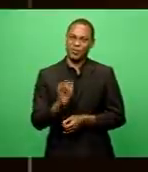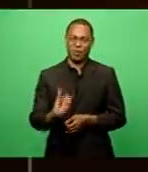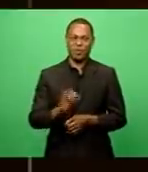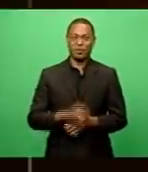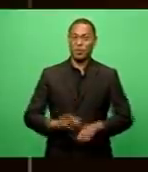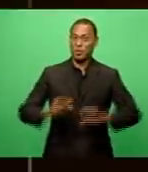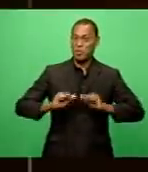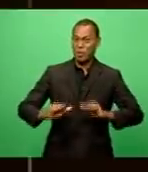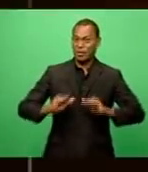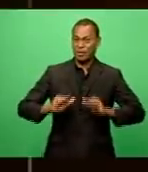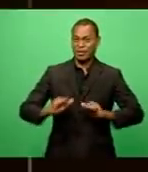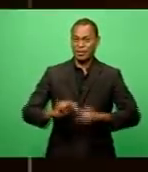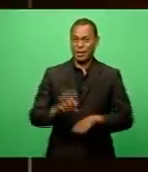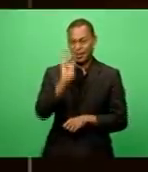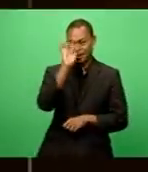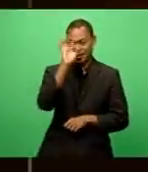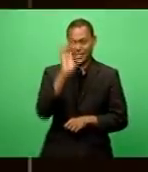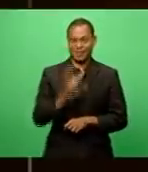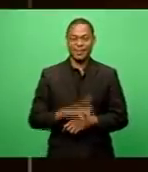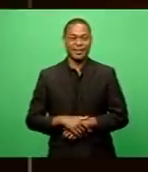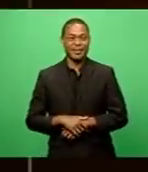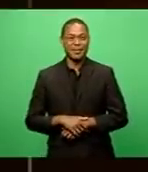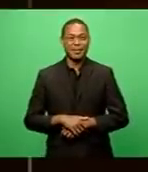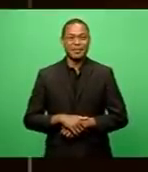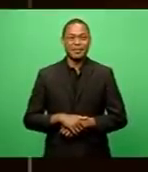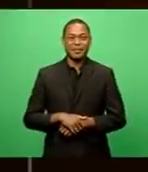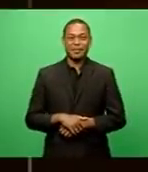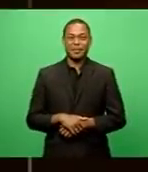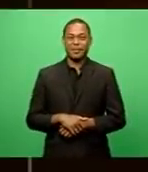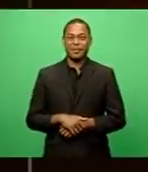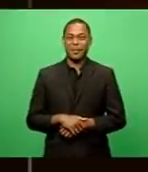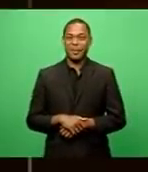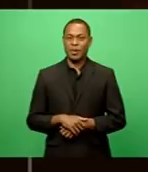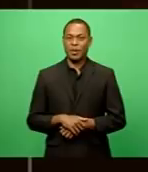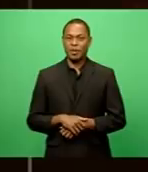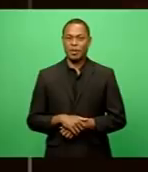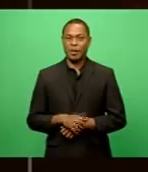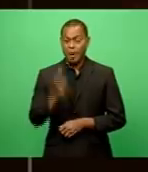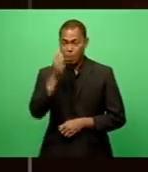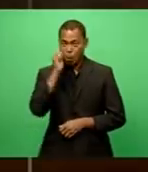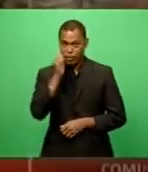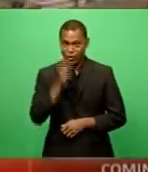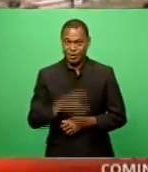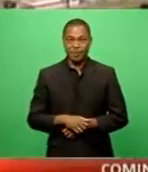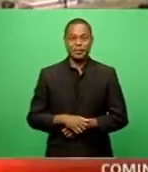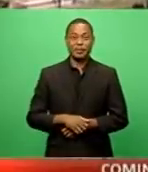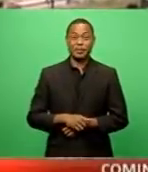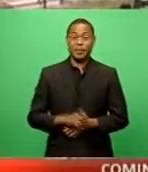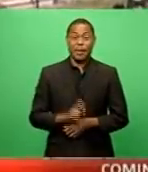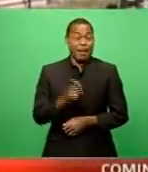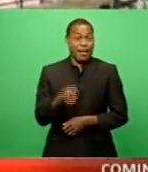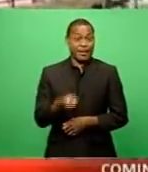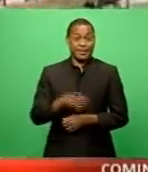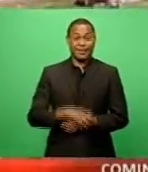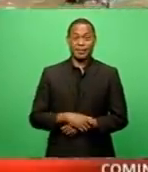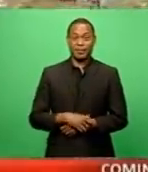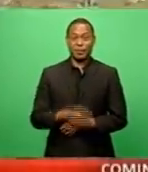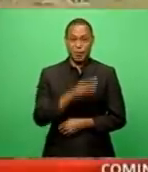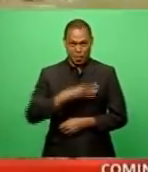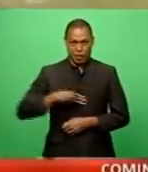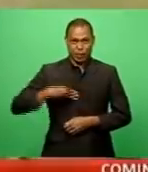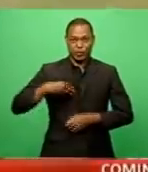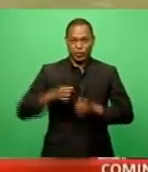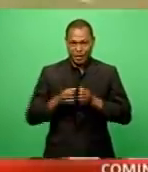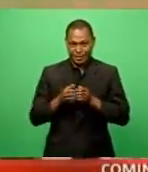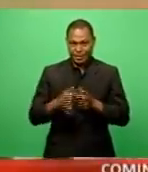President of the Taxi Association. Apologies for that mistake. But up ahead after the break, Ministry begins